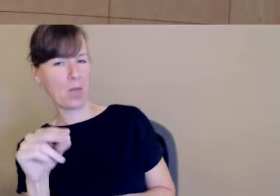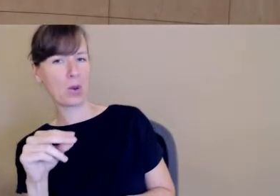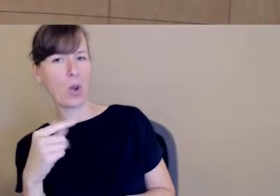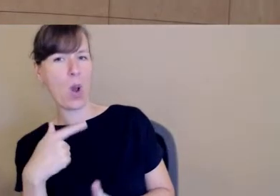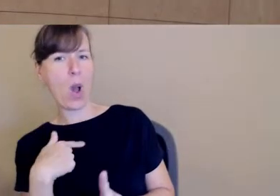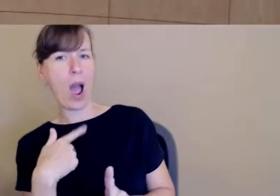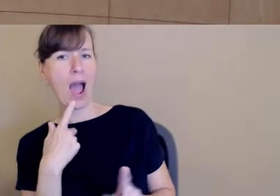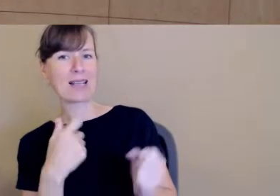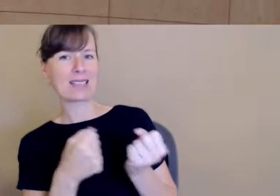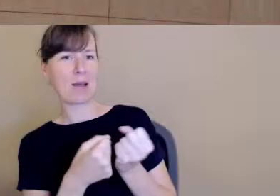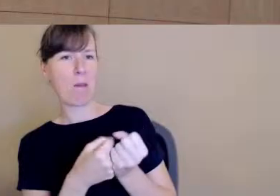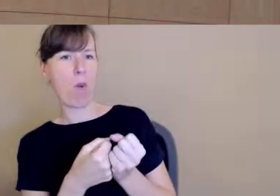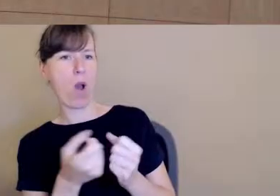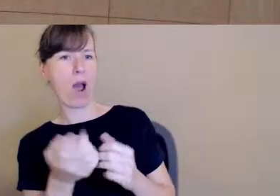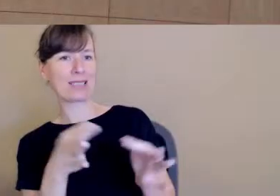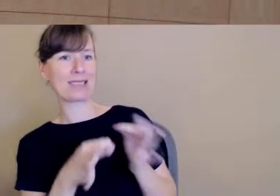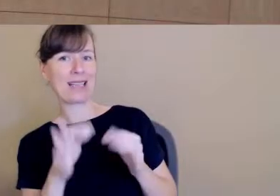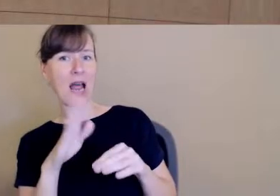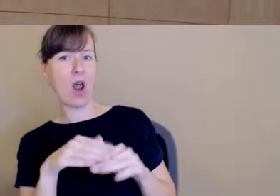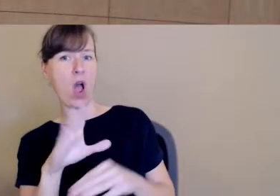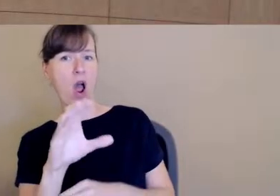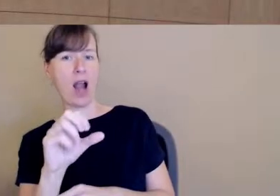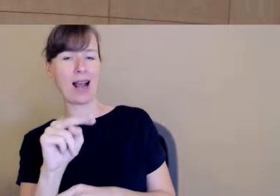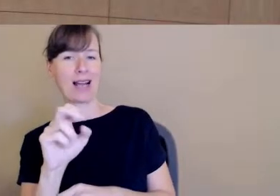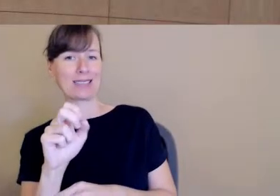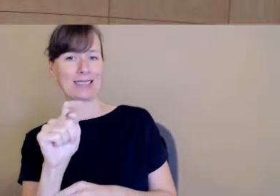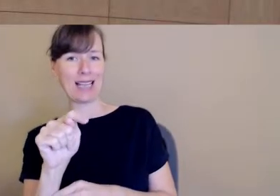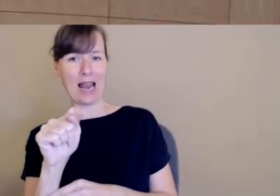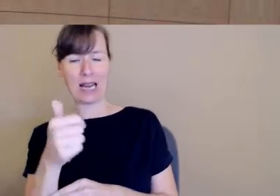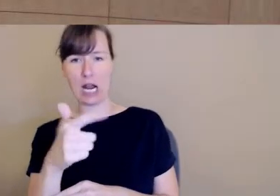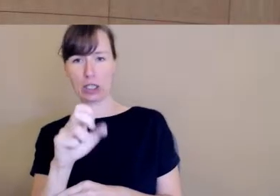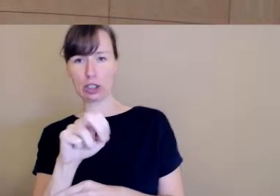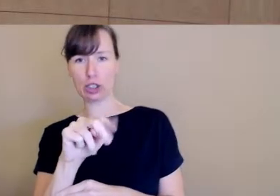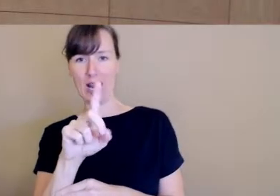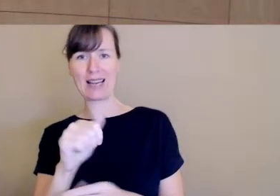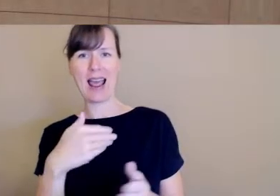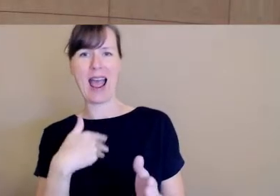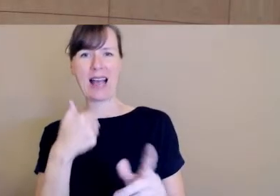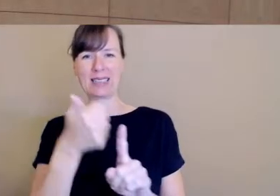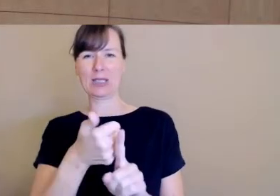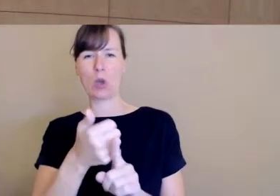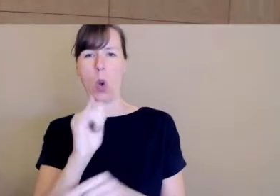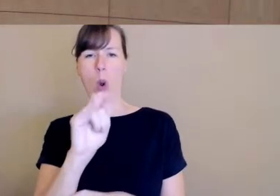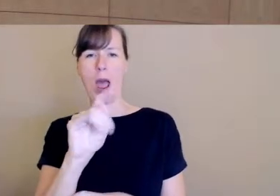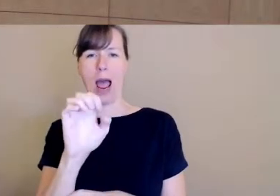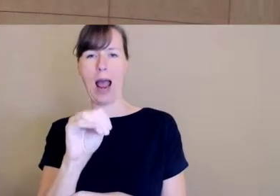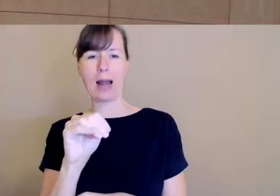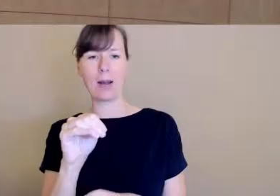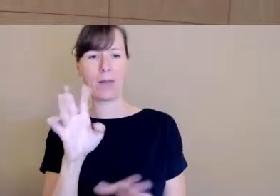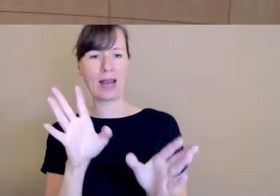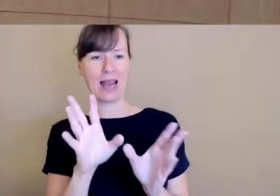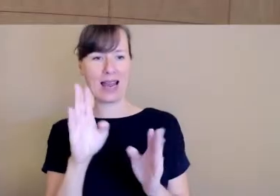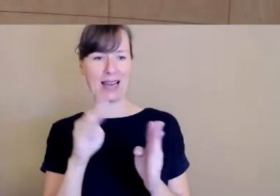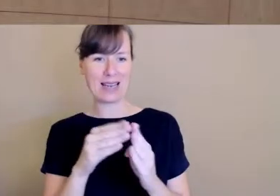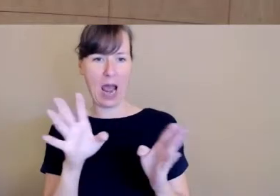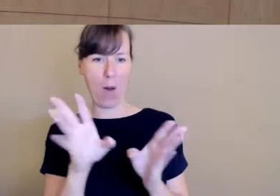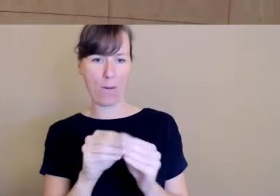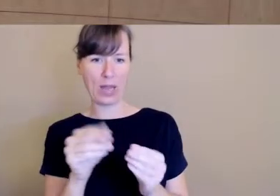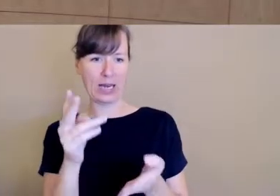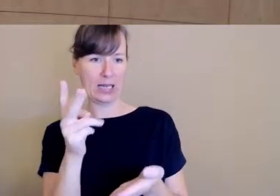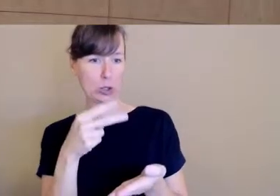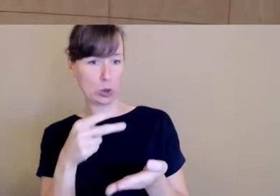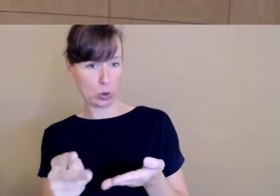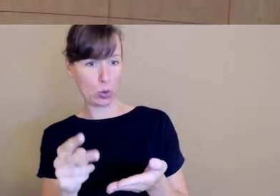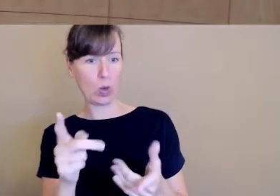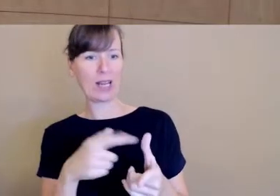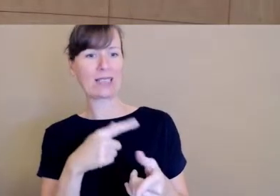agenda, having it just as its own item at the town meeting in 2 weeks. Okay. And then we can discuss and vote. Let's do that. 3 weeks?